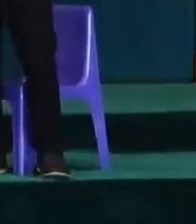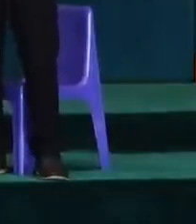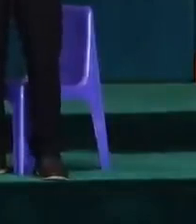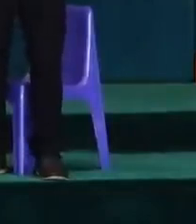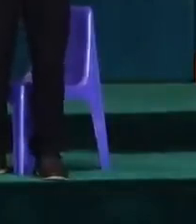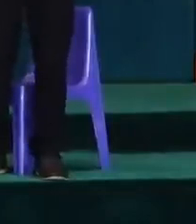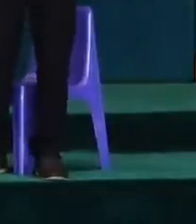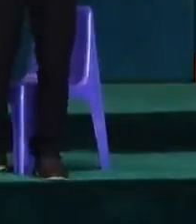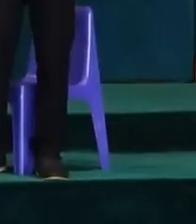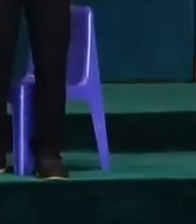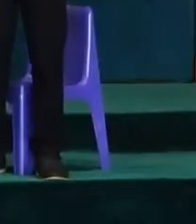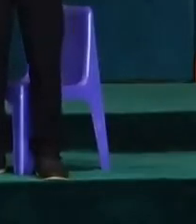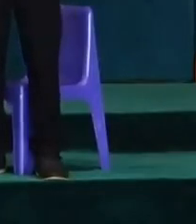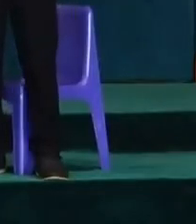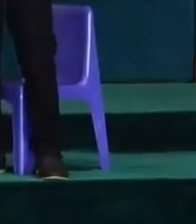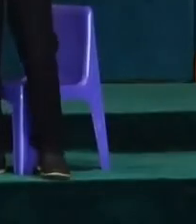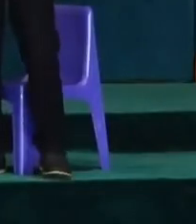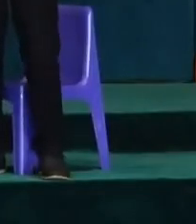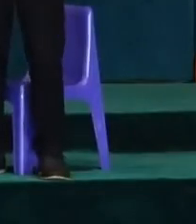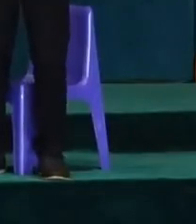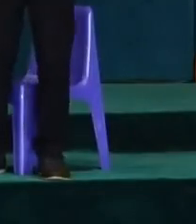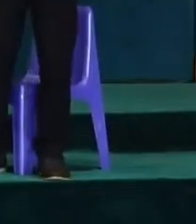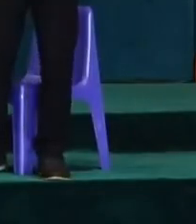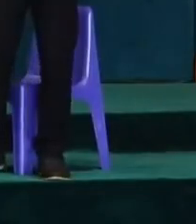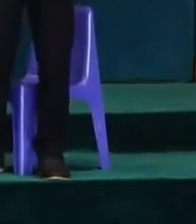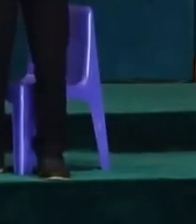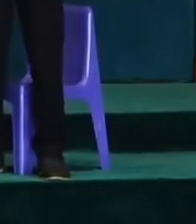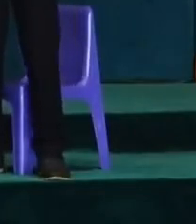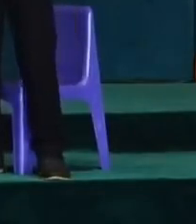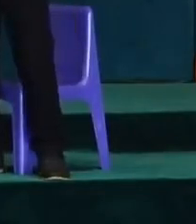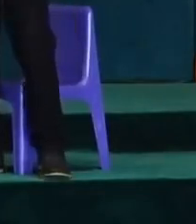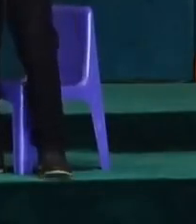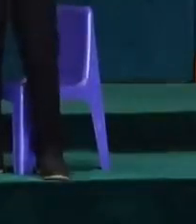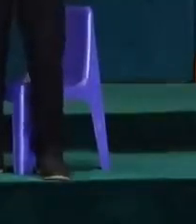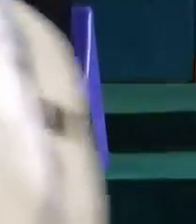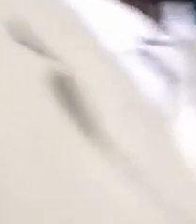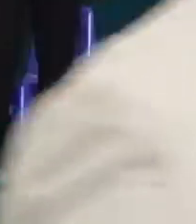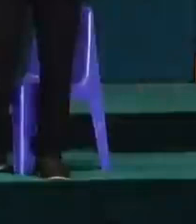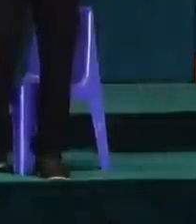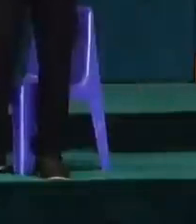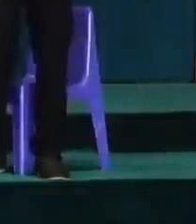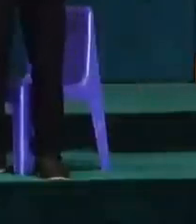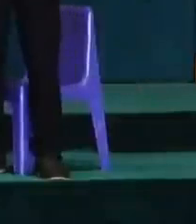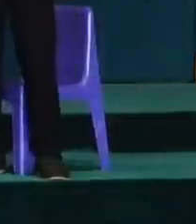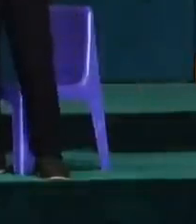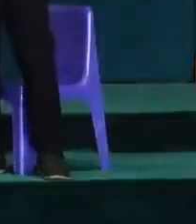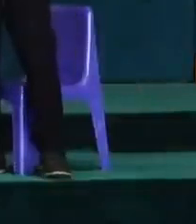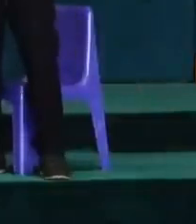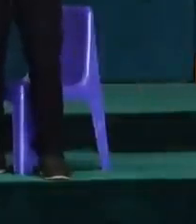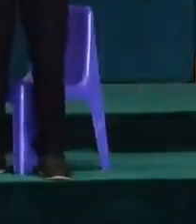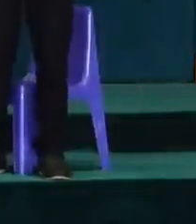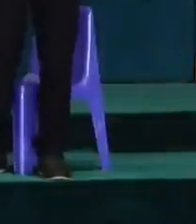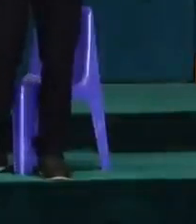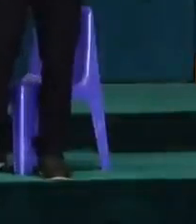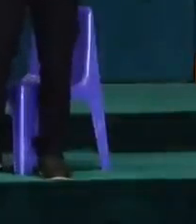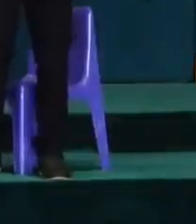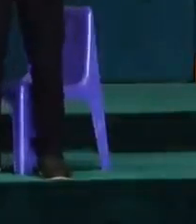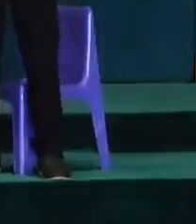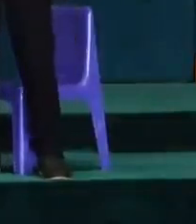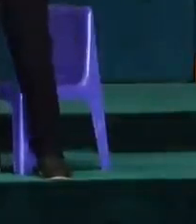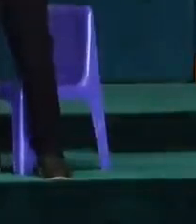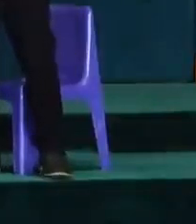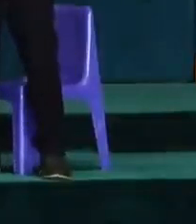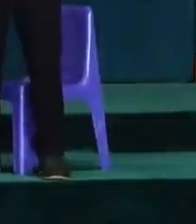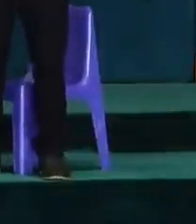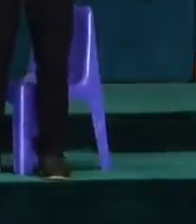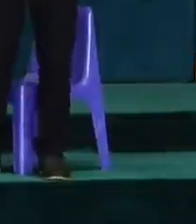alone. Walking in the shadows, walking in the sunshine, walking every day, all along the